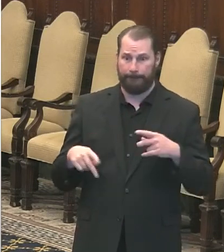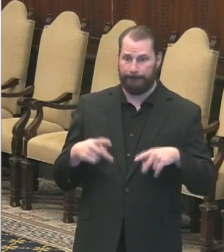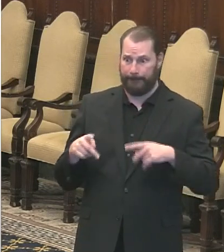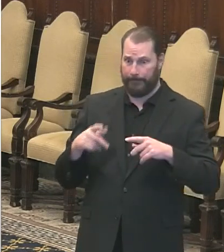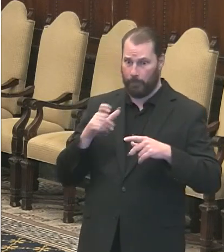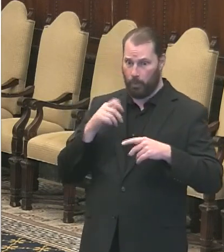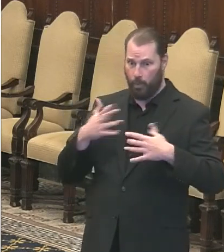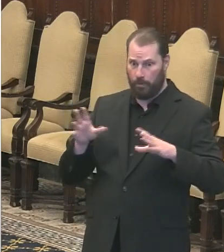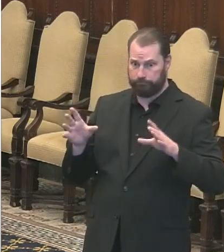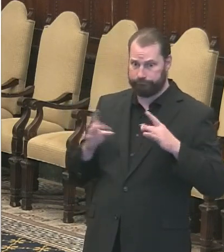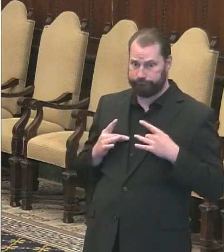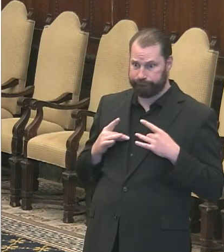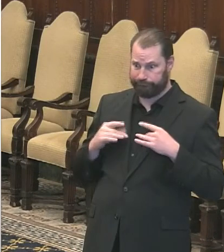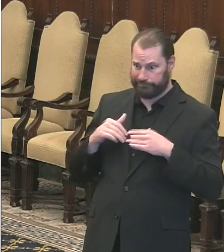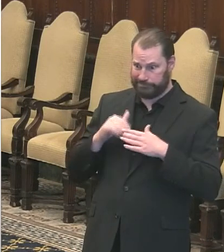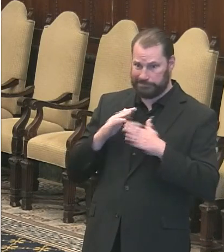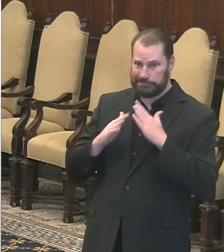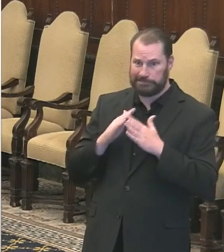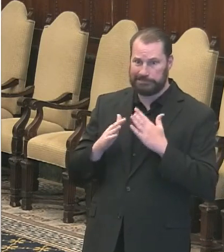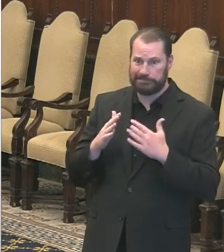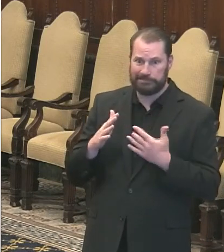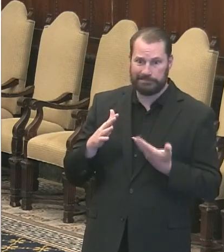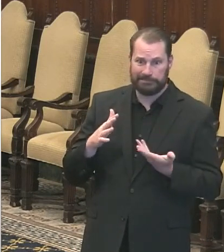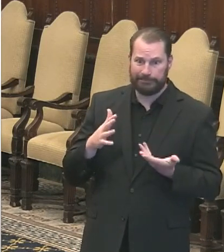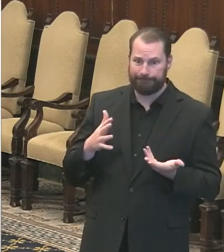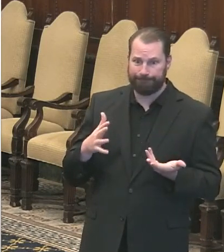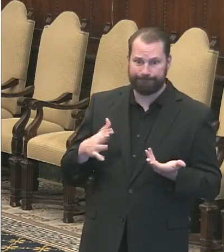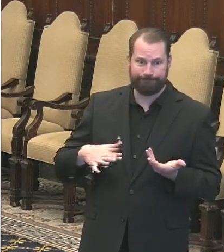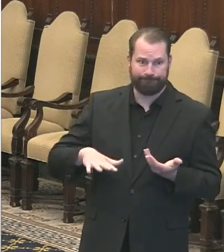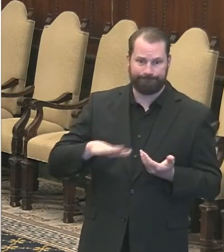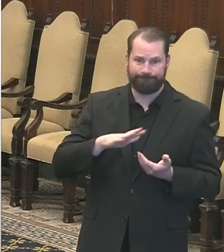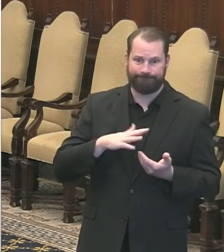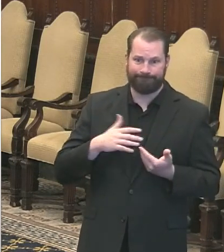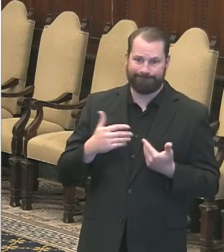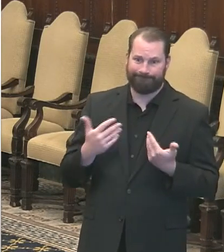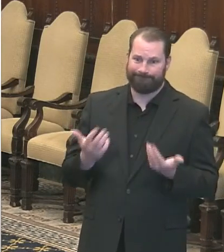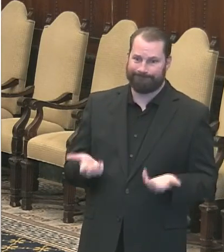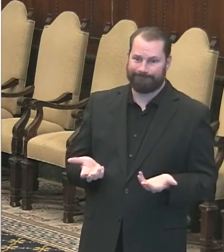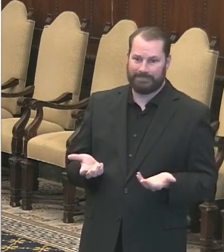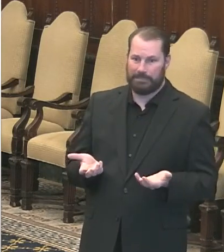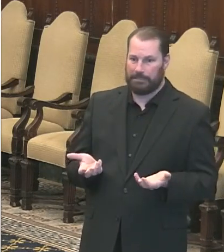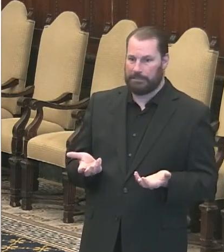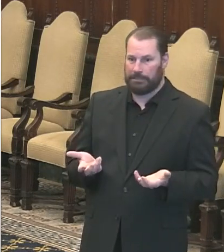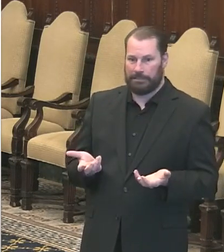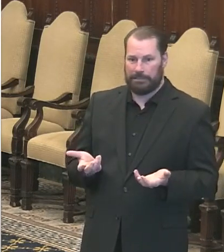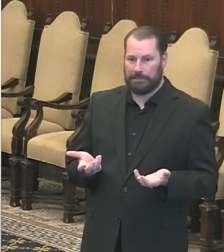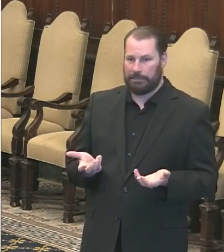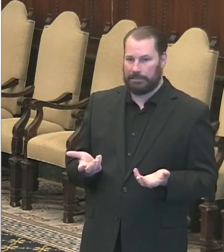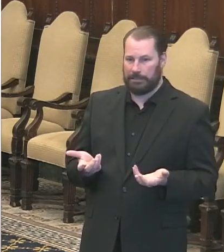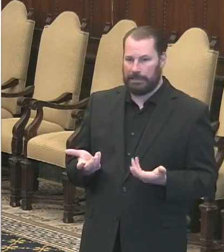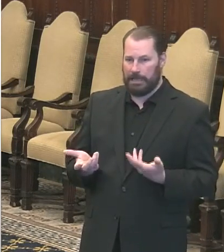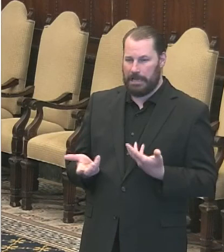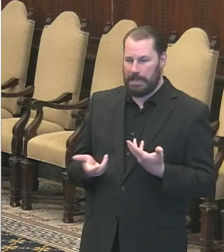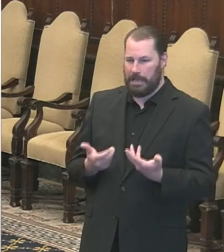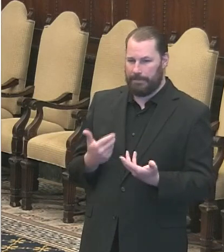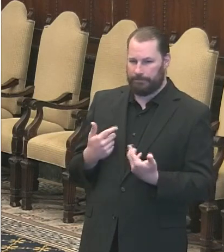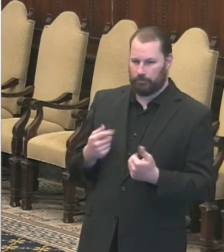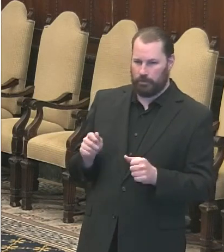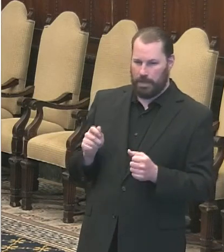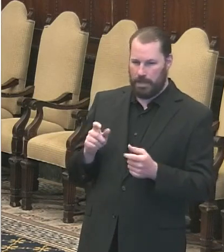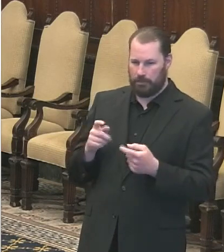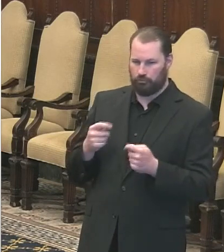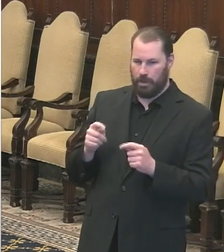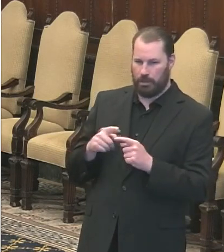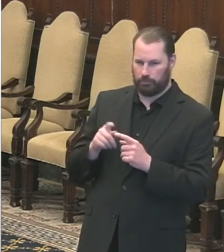in certain populations than it was in the city jail. So actually, I'm forgetting specifically your question, but I don't think that the inmates coming out of